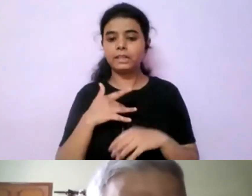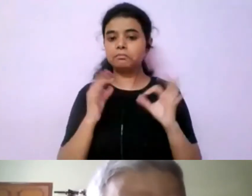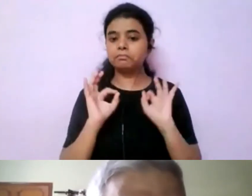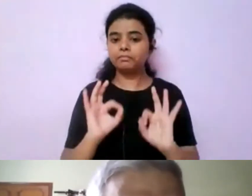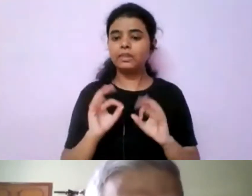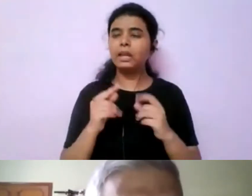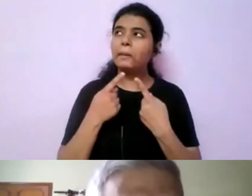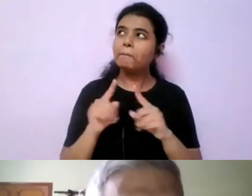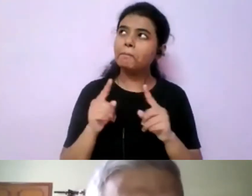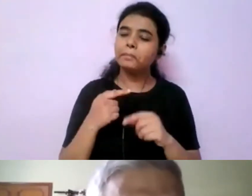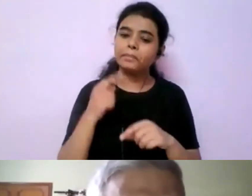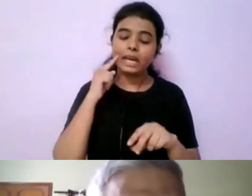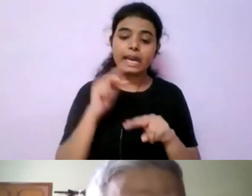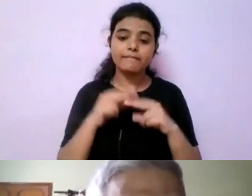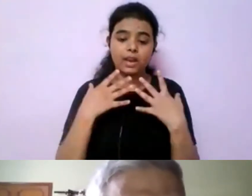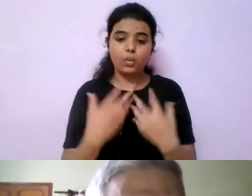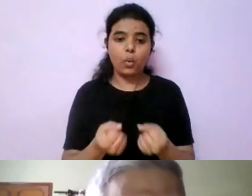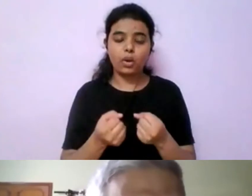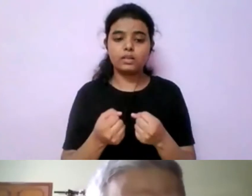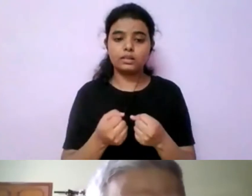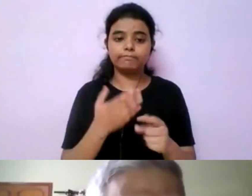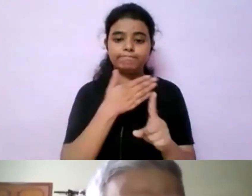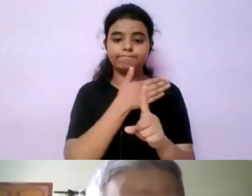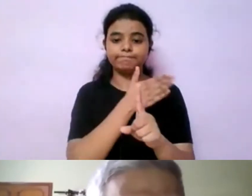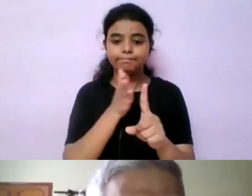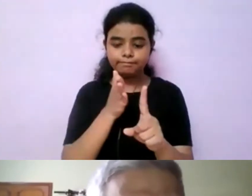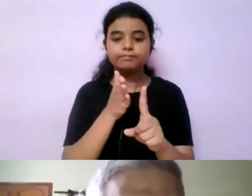I draw your attention to your